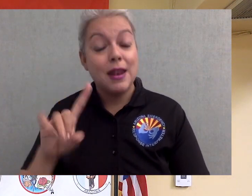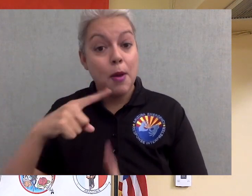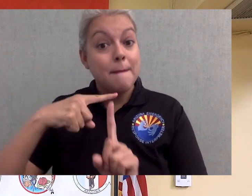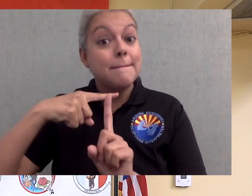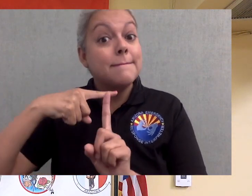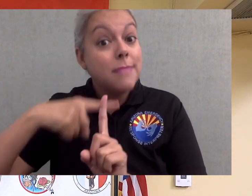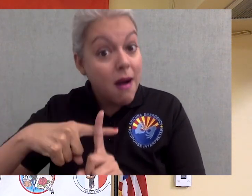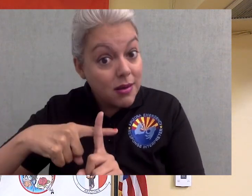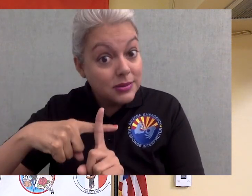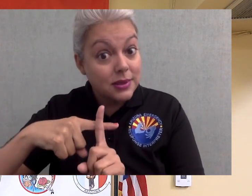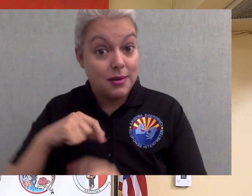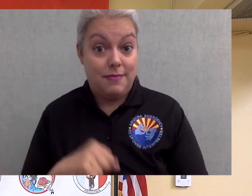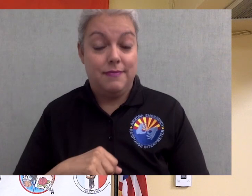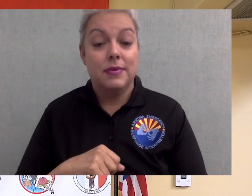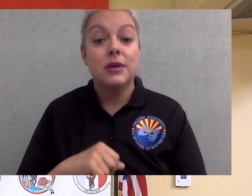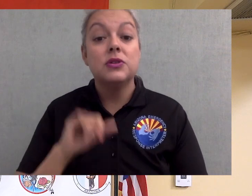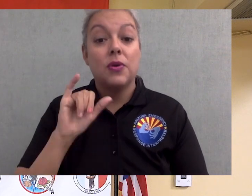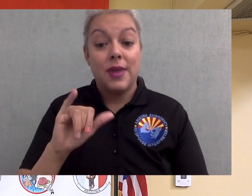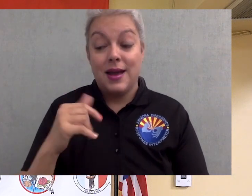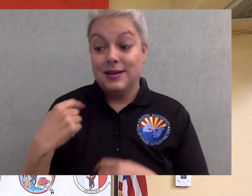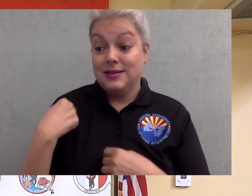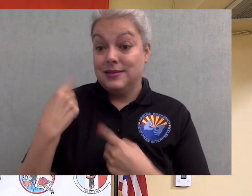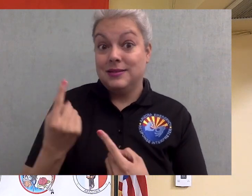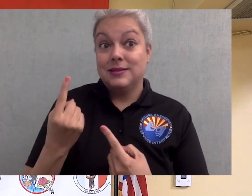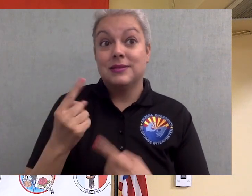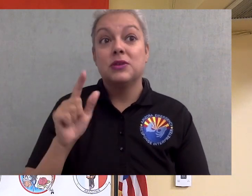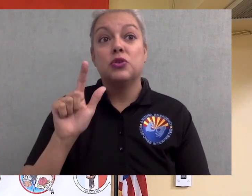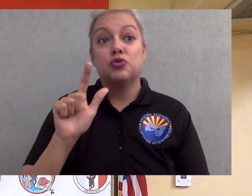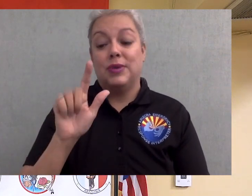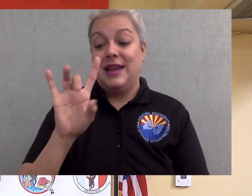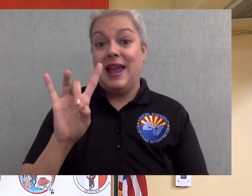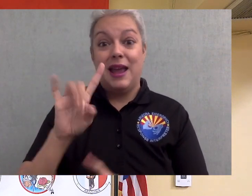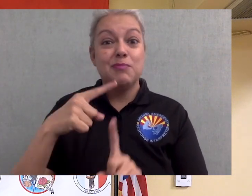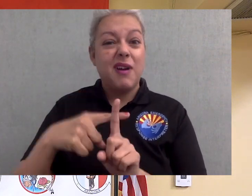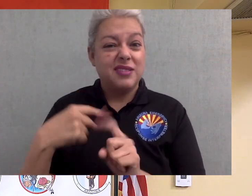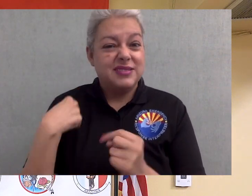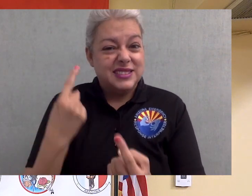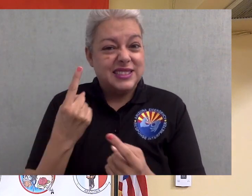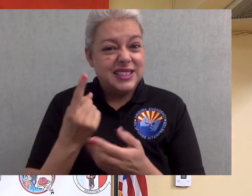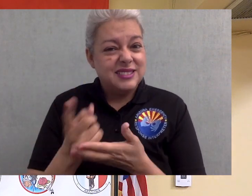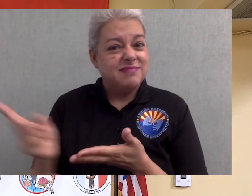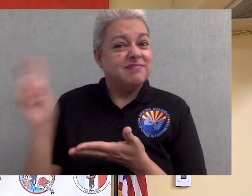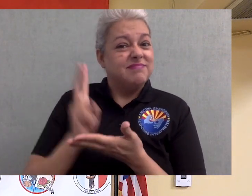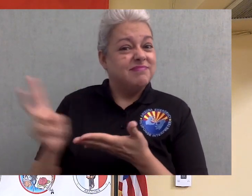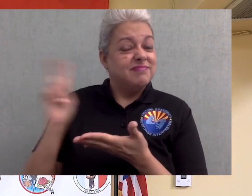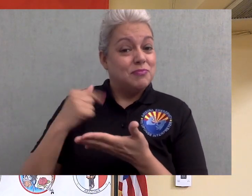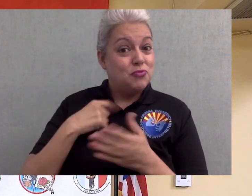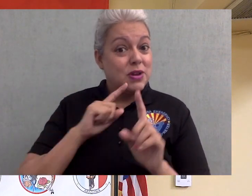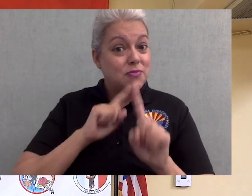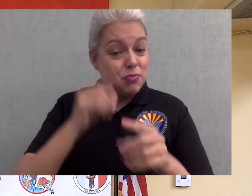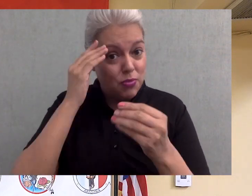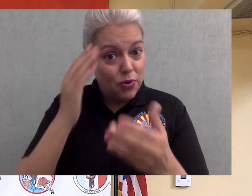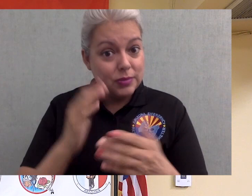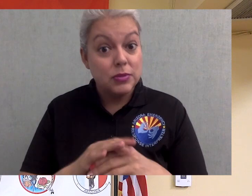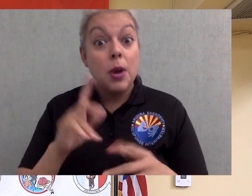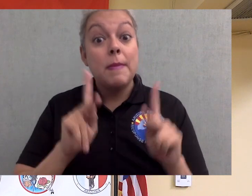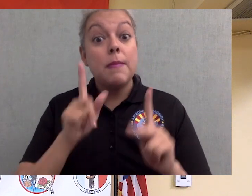gives us 28 positives since our last report. Our recovered cases are 575.